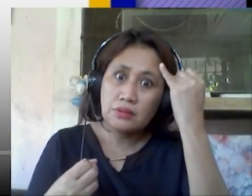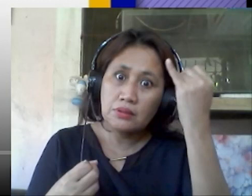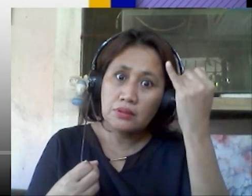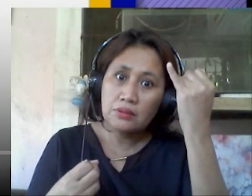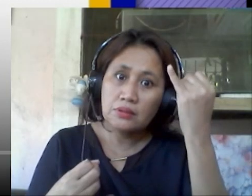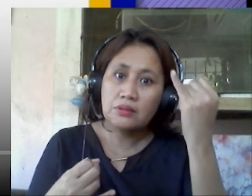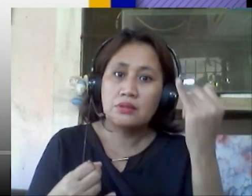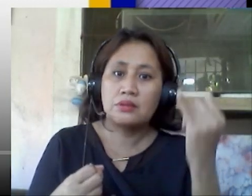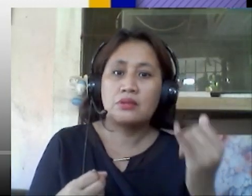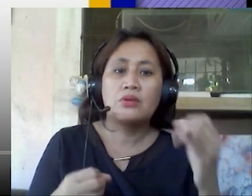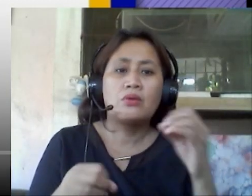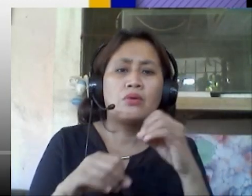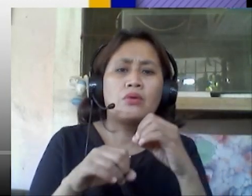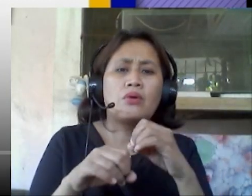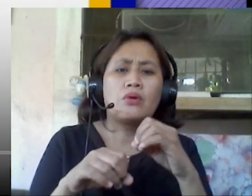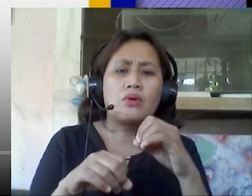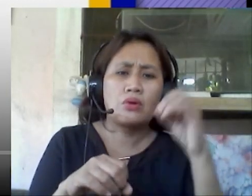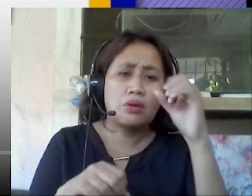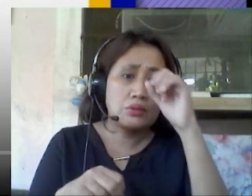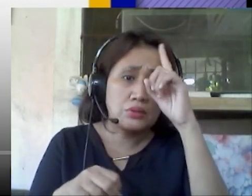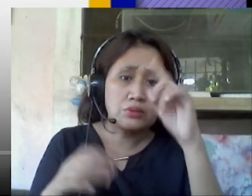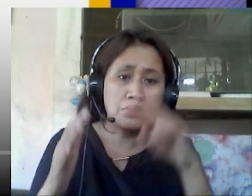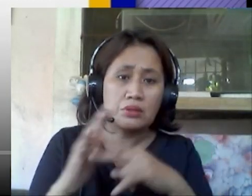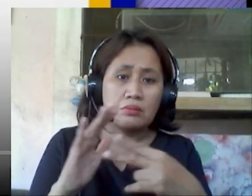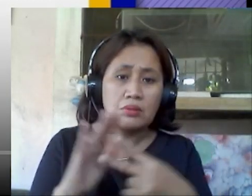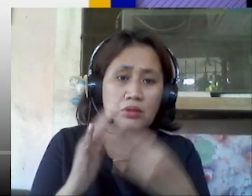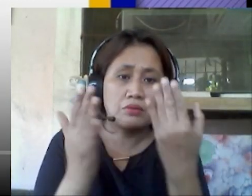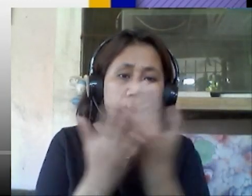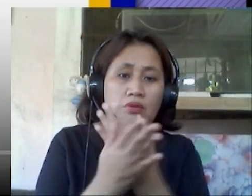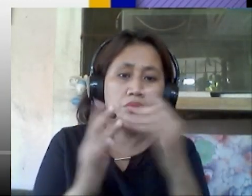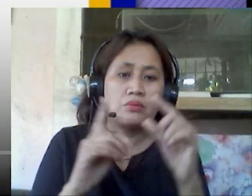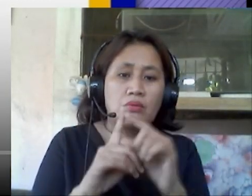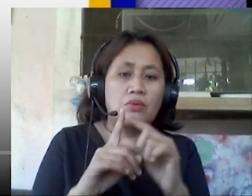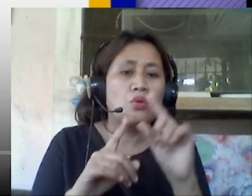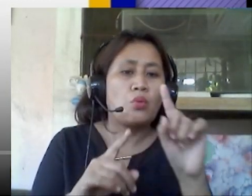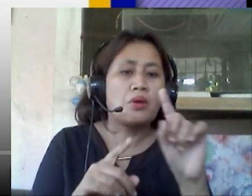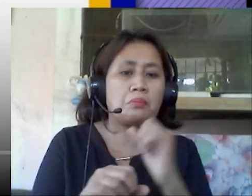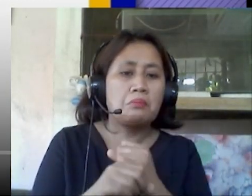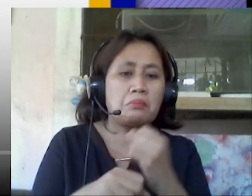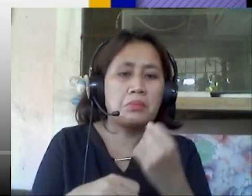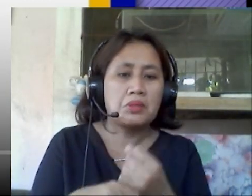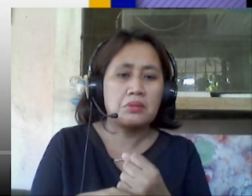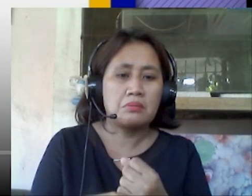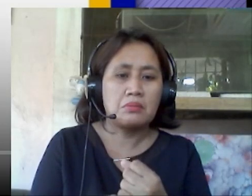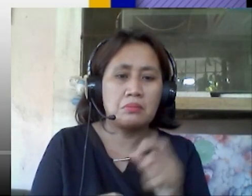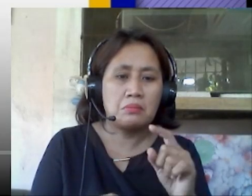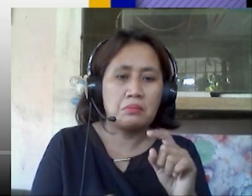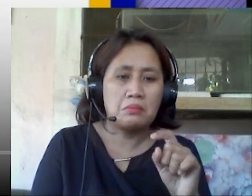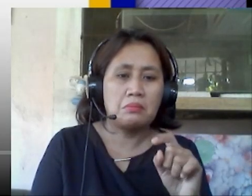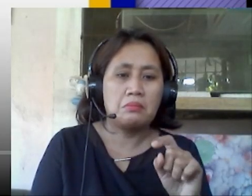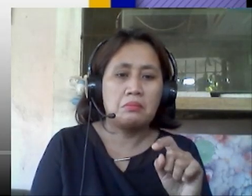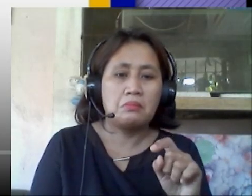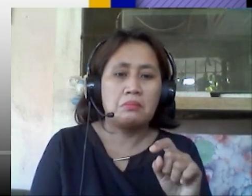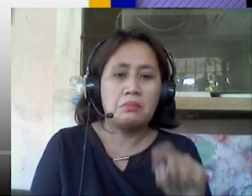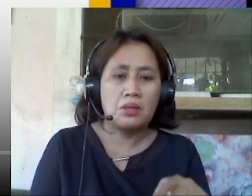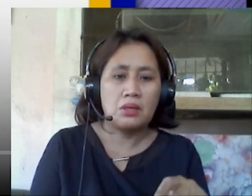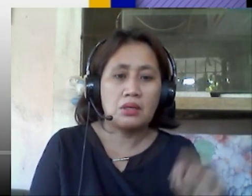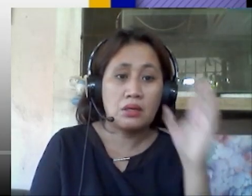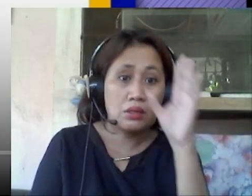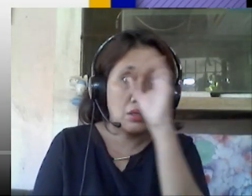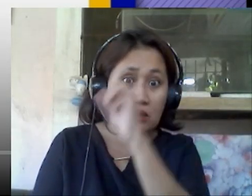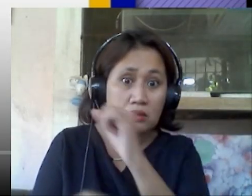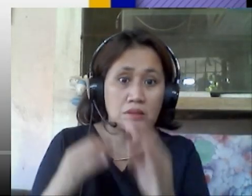To understand the meaning of the unknown word, one has to make a guess based on the description given in the